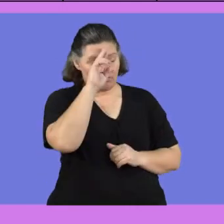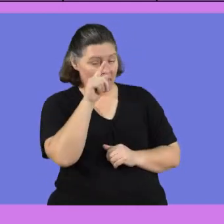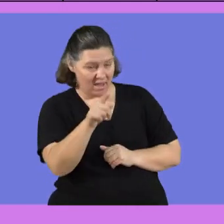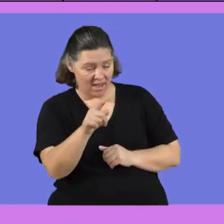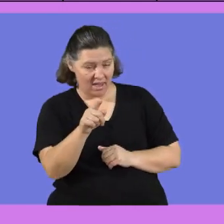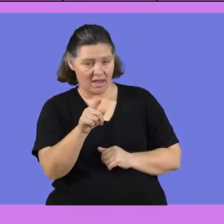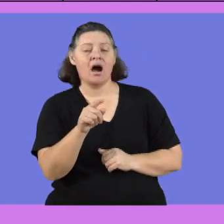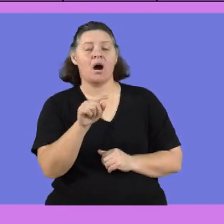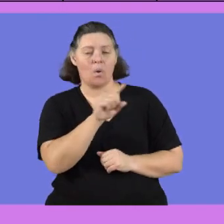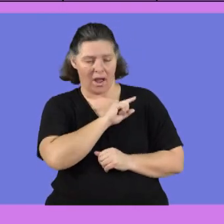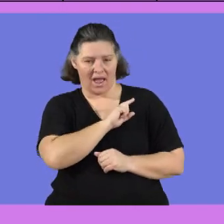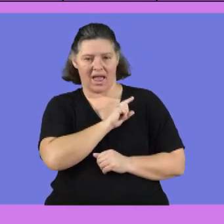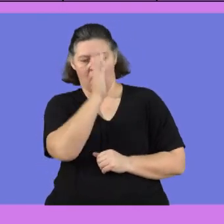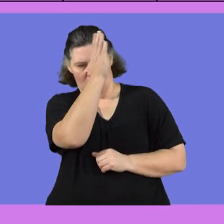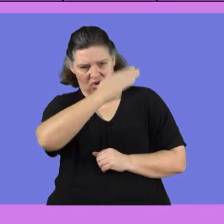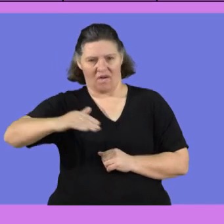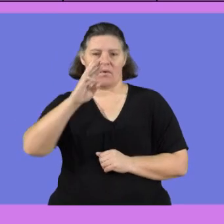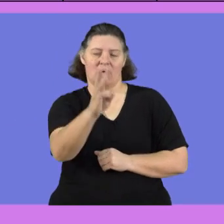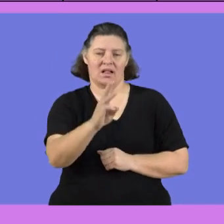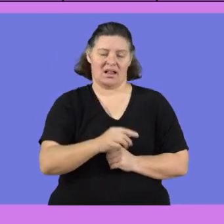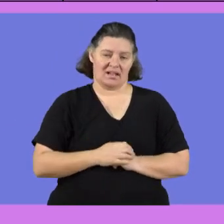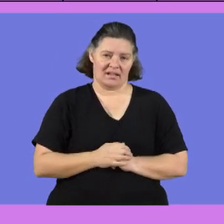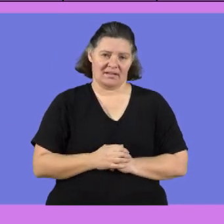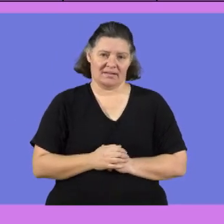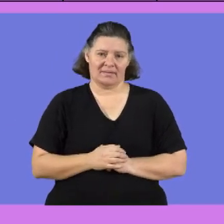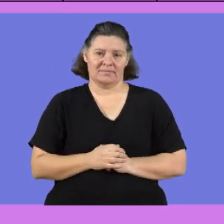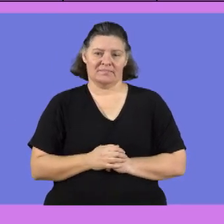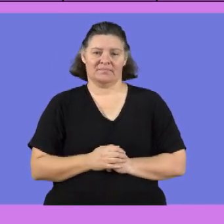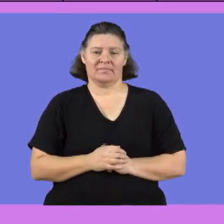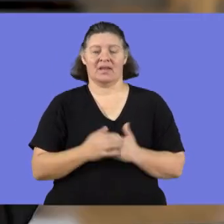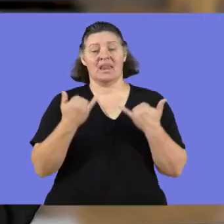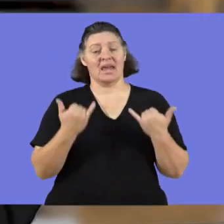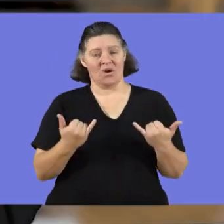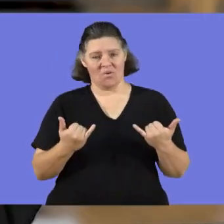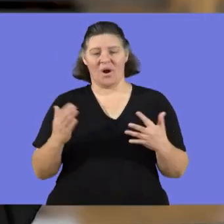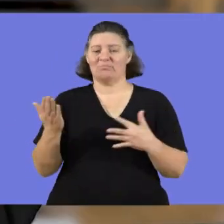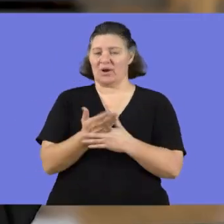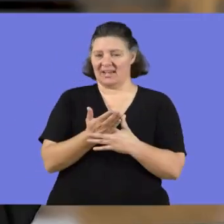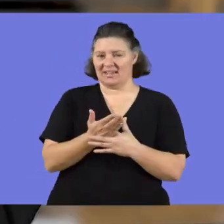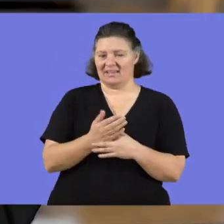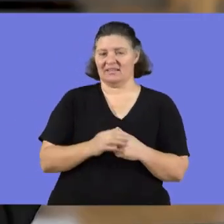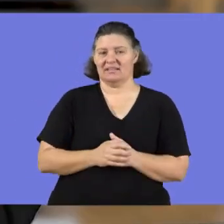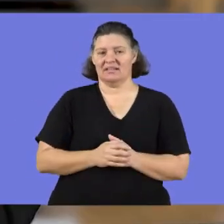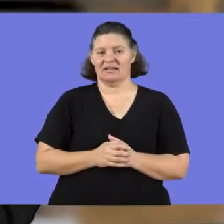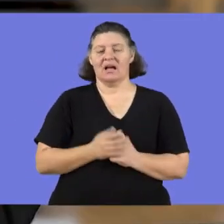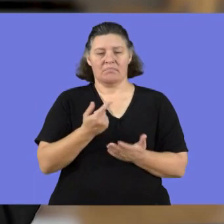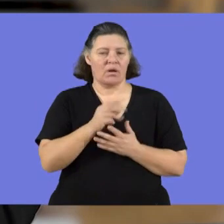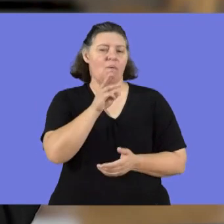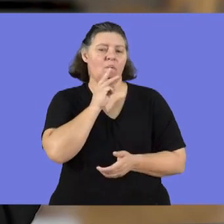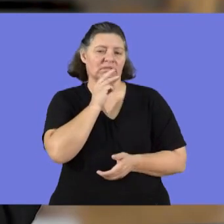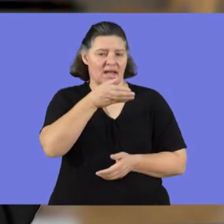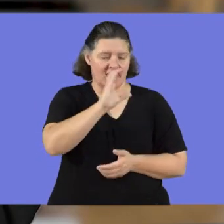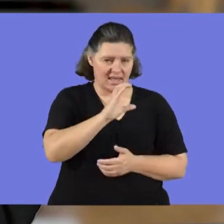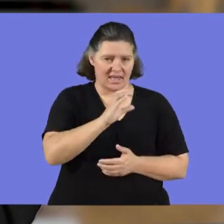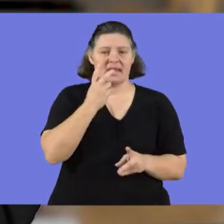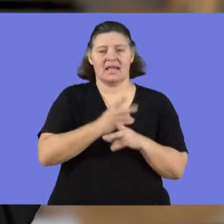you must remember your graph is going to be a curve. So for now, I want you to take a break.